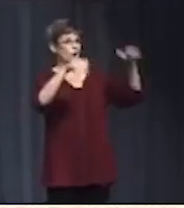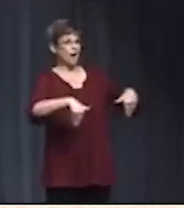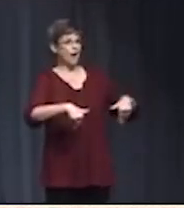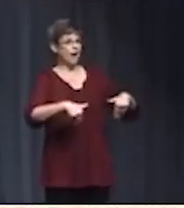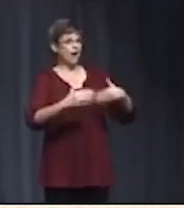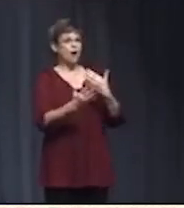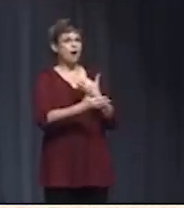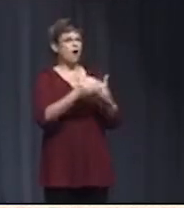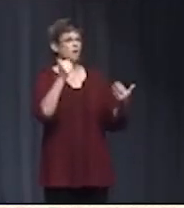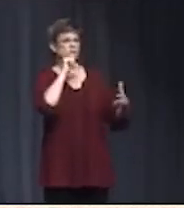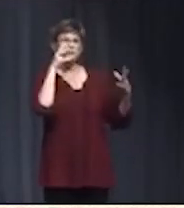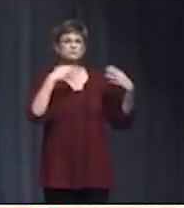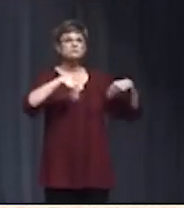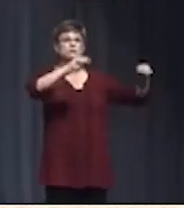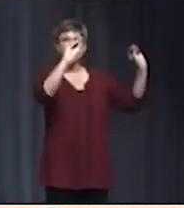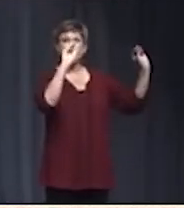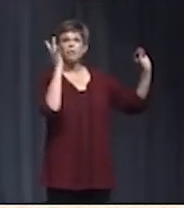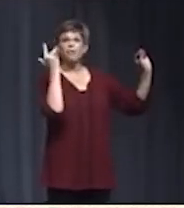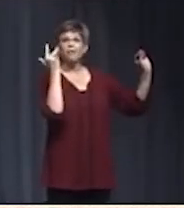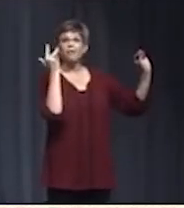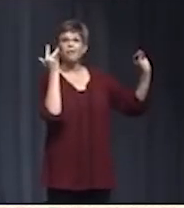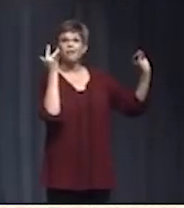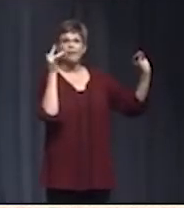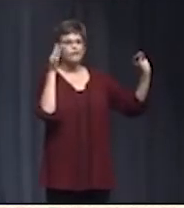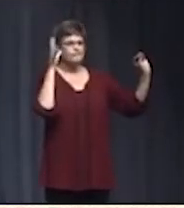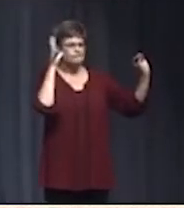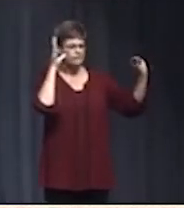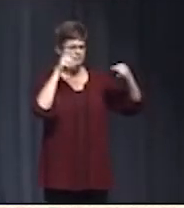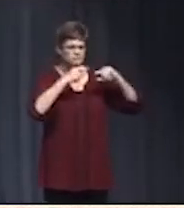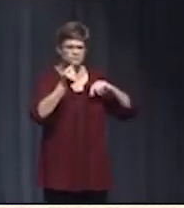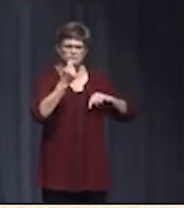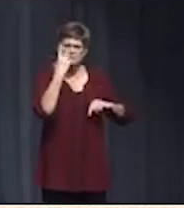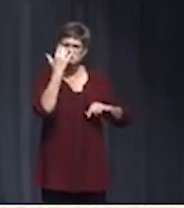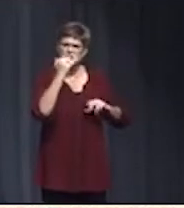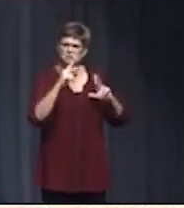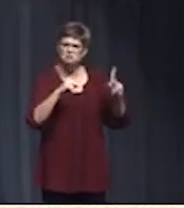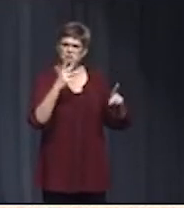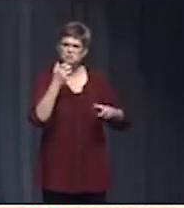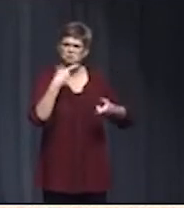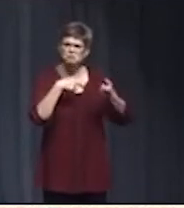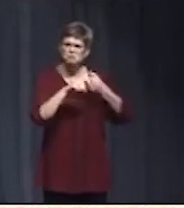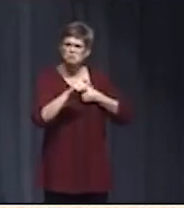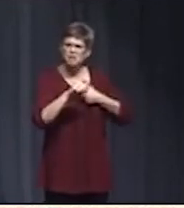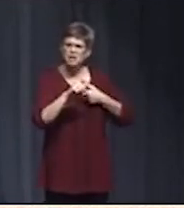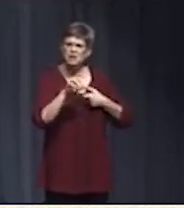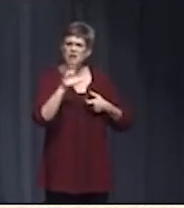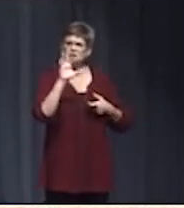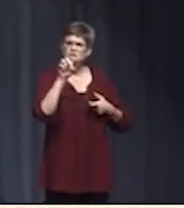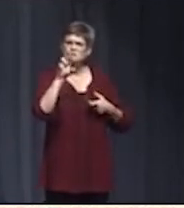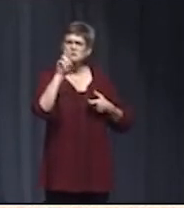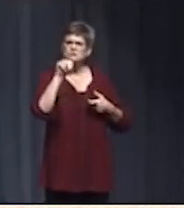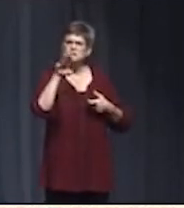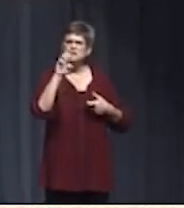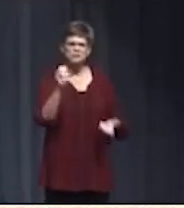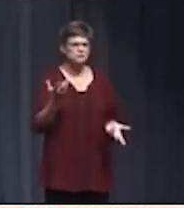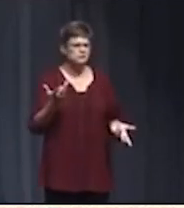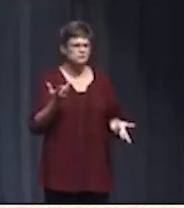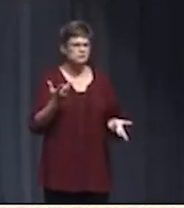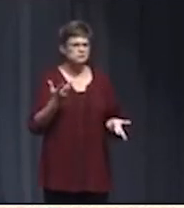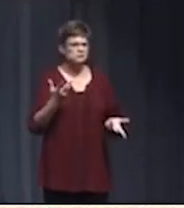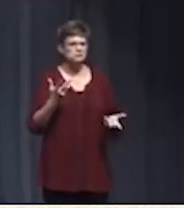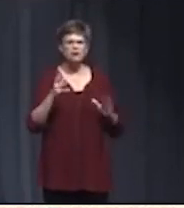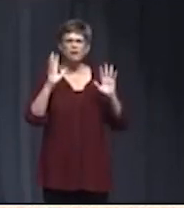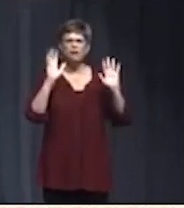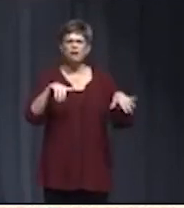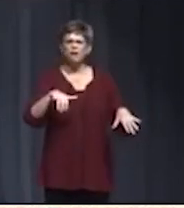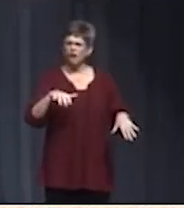sale completed because my father could not understand why the people wanted him to replace that furnace. He was more than happy to supply them with a case of duct tape because it would